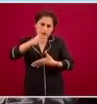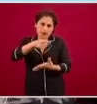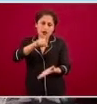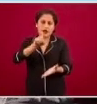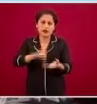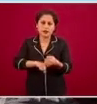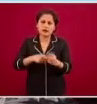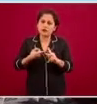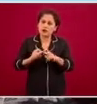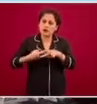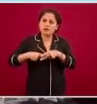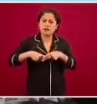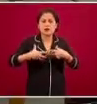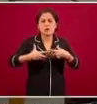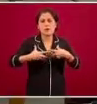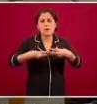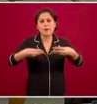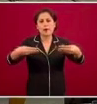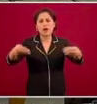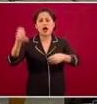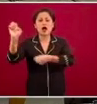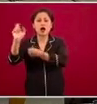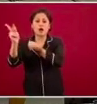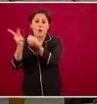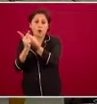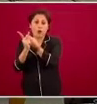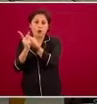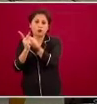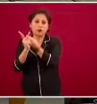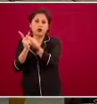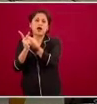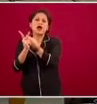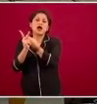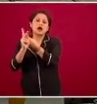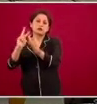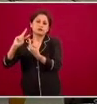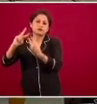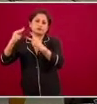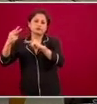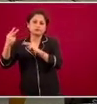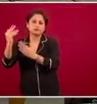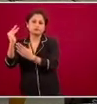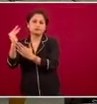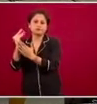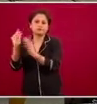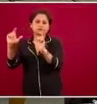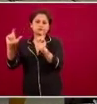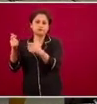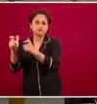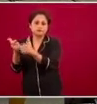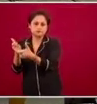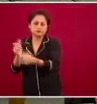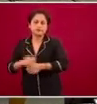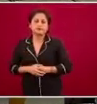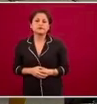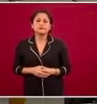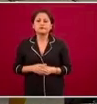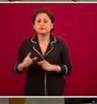will become the most visibly represented region in the upcoming days, as